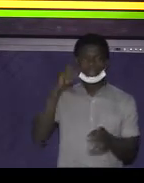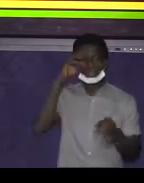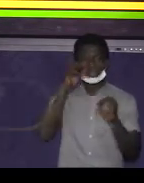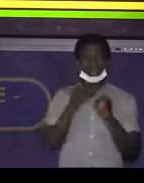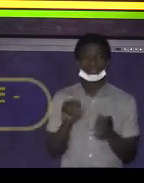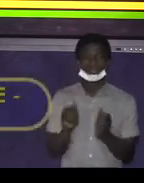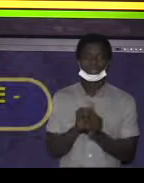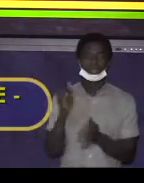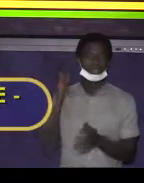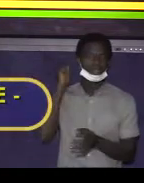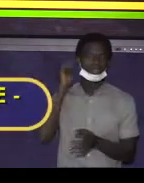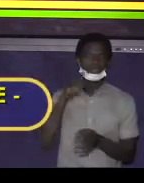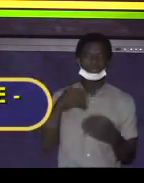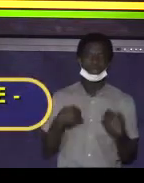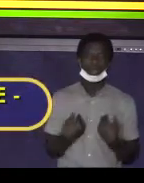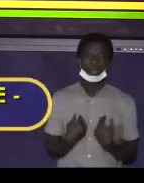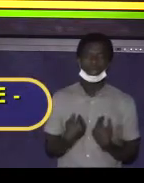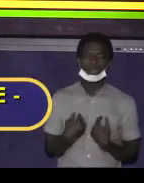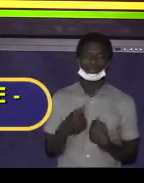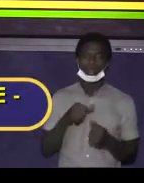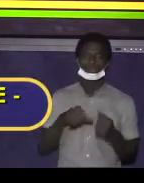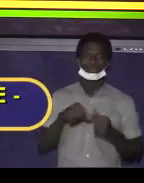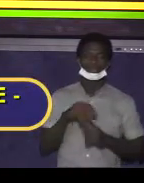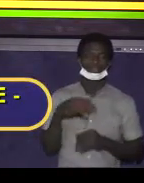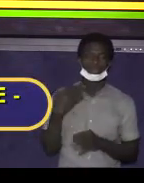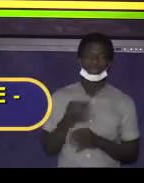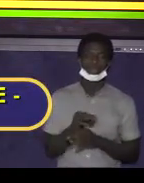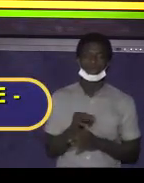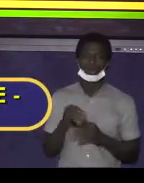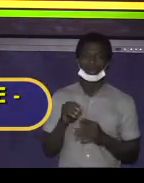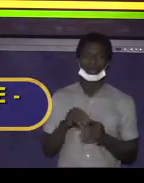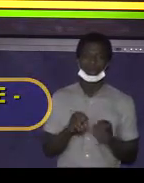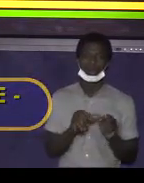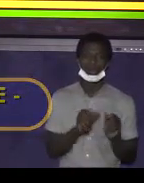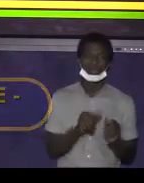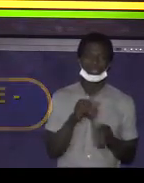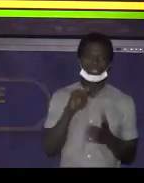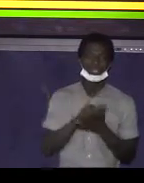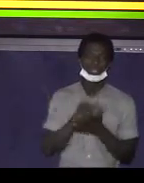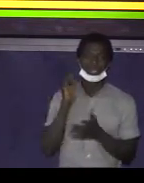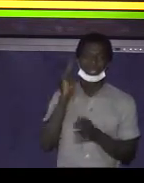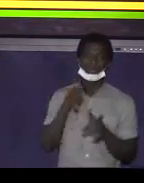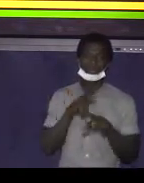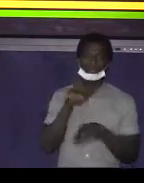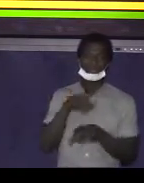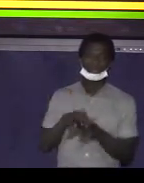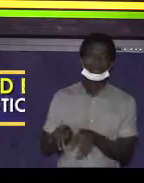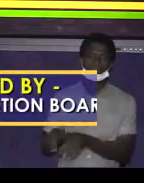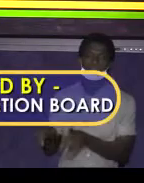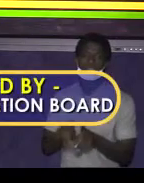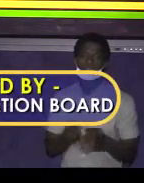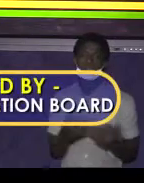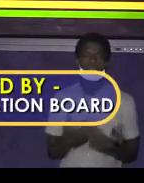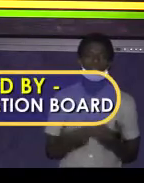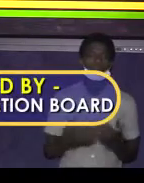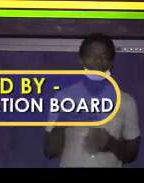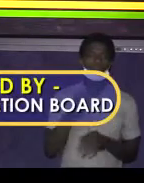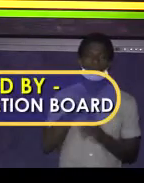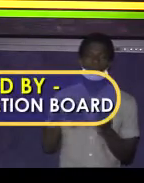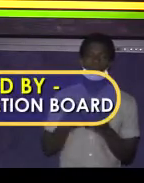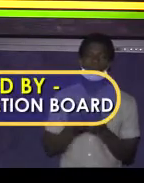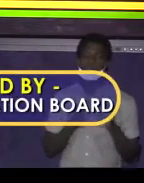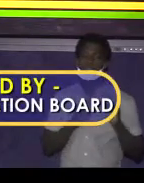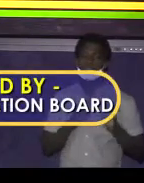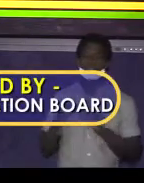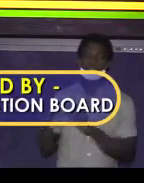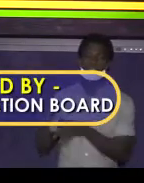they then agree that they should have association or organization that will look into different affairs of all